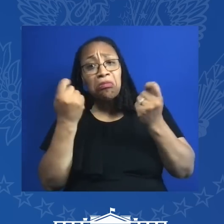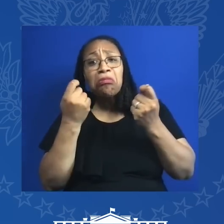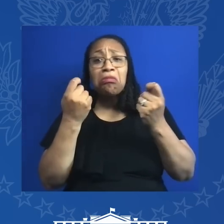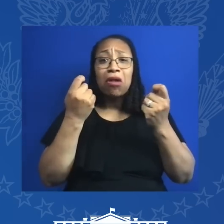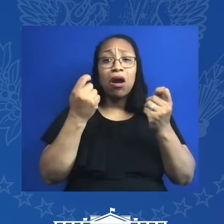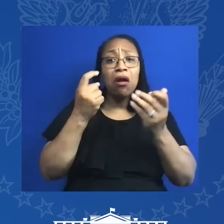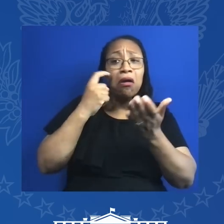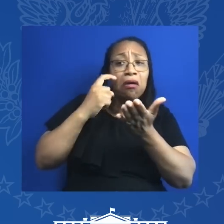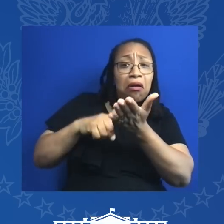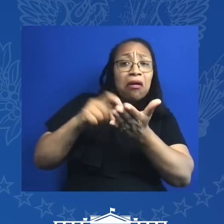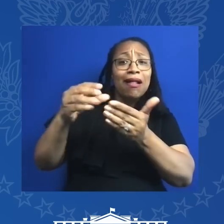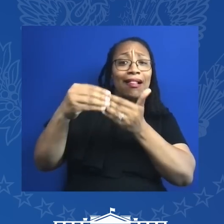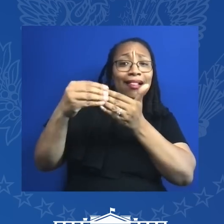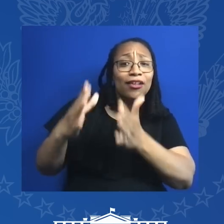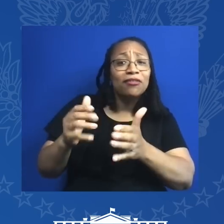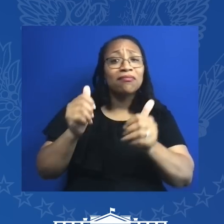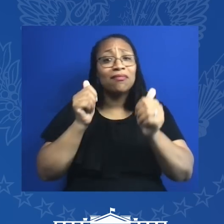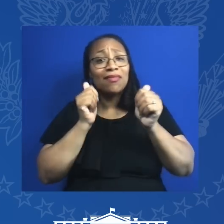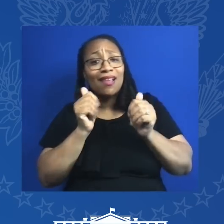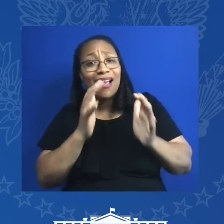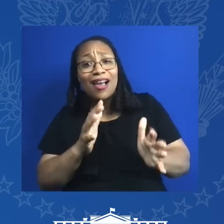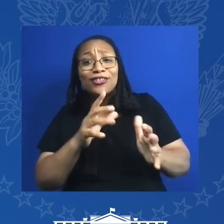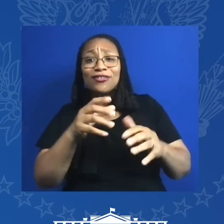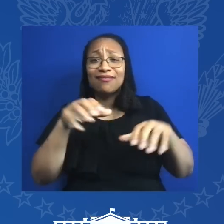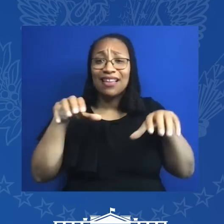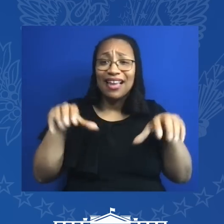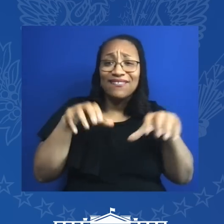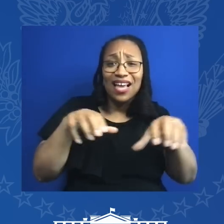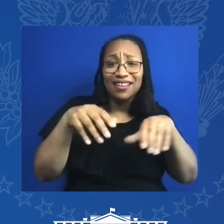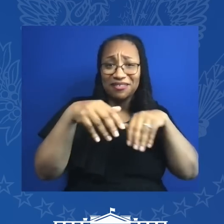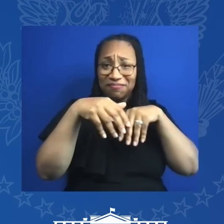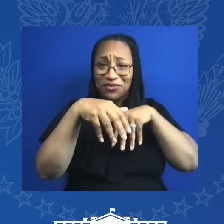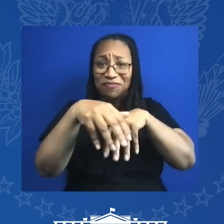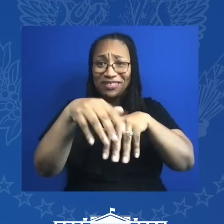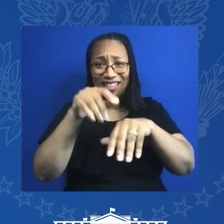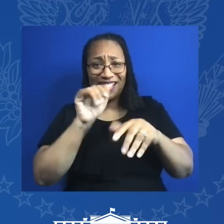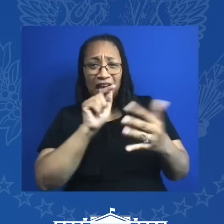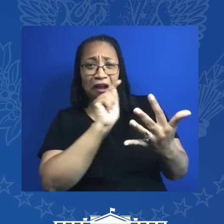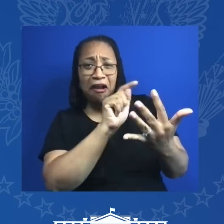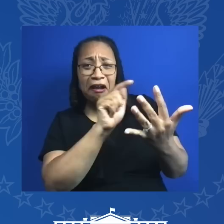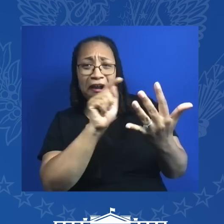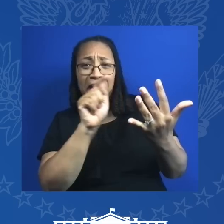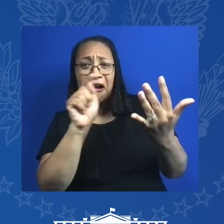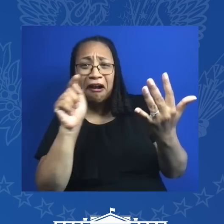movement, but an all-American picnic here on the South Lawn.